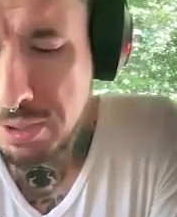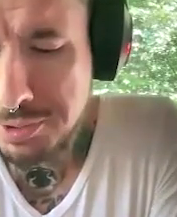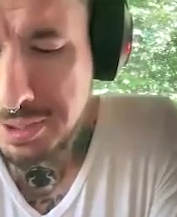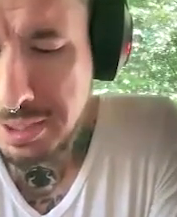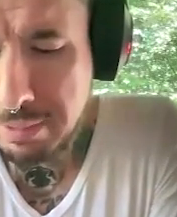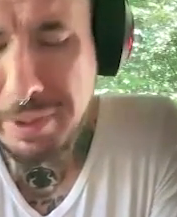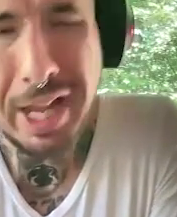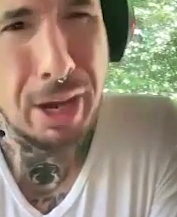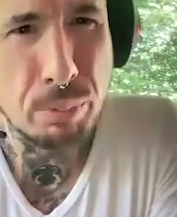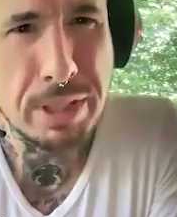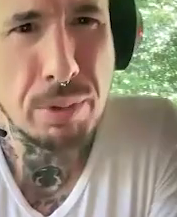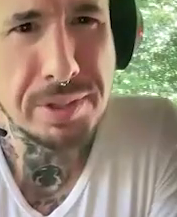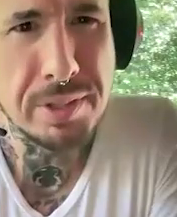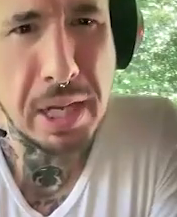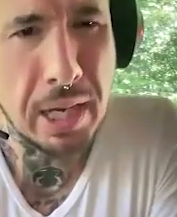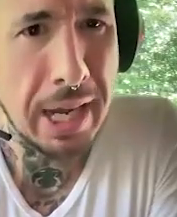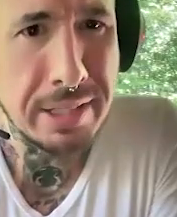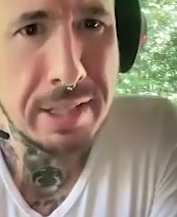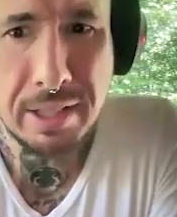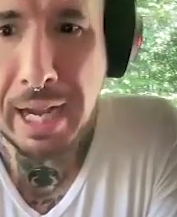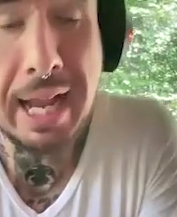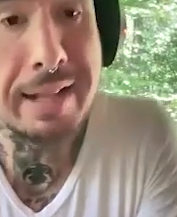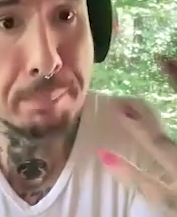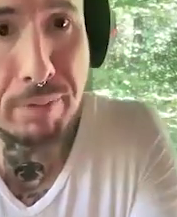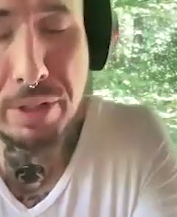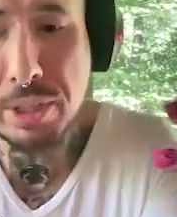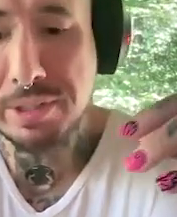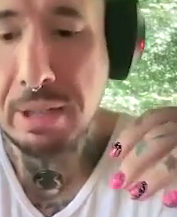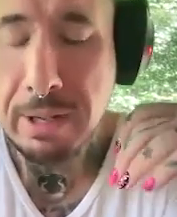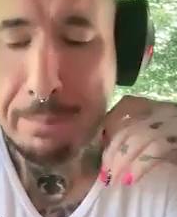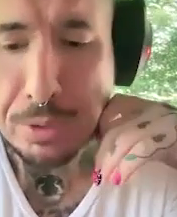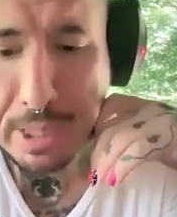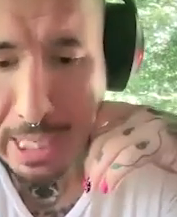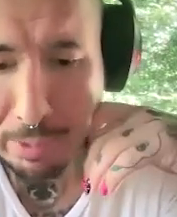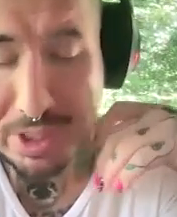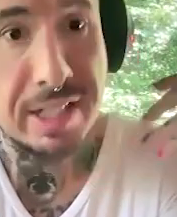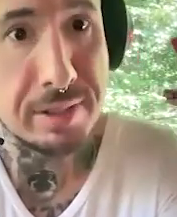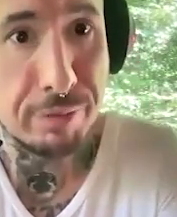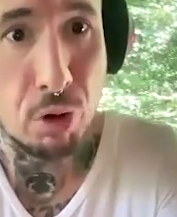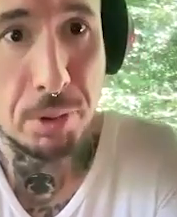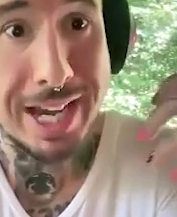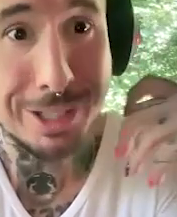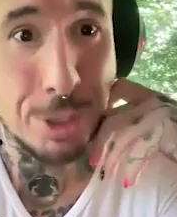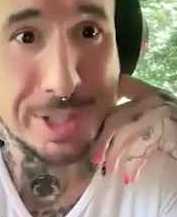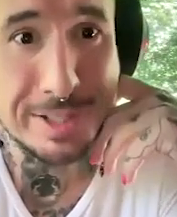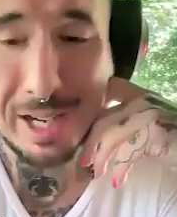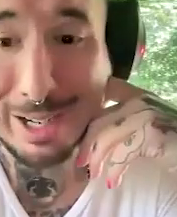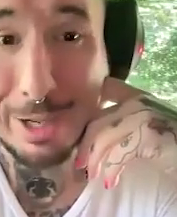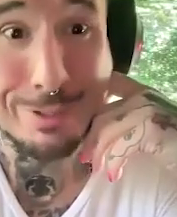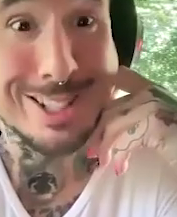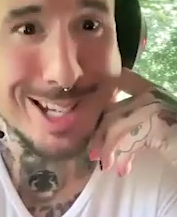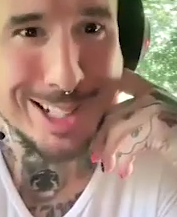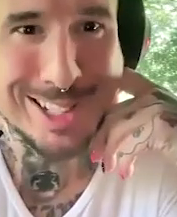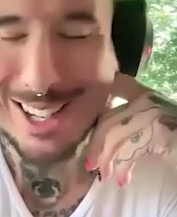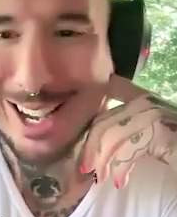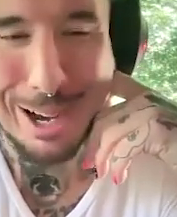a big struggle to get the help and resources I needed. And I had some privileges to be able to get some formal diagnoses. I